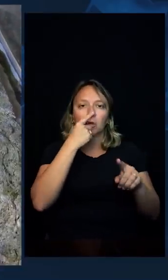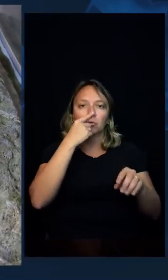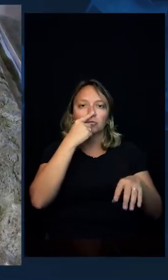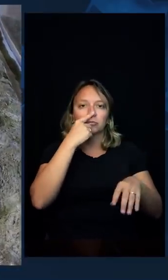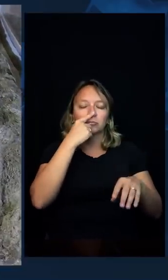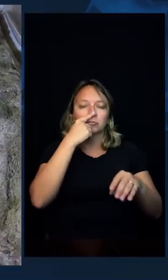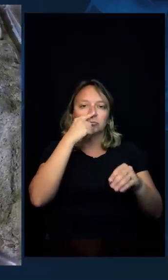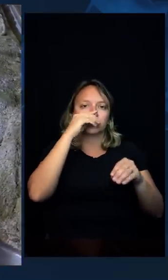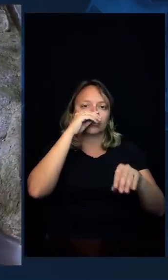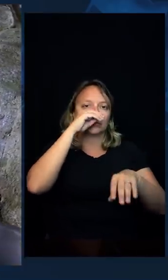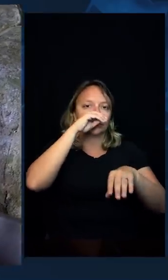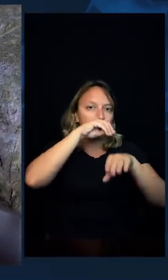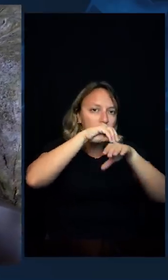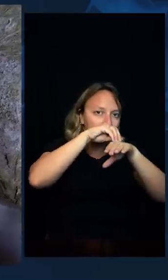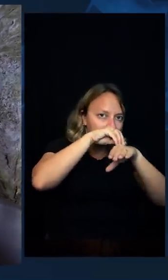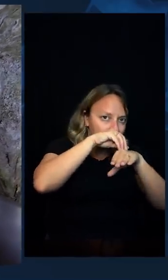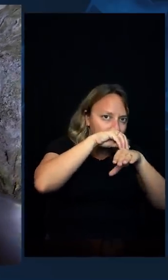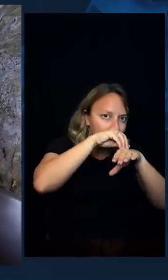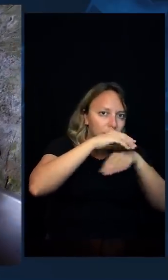literally relaxes.